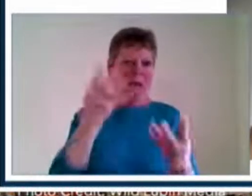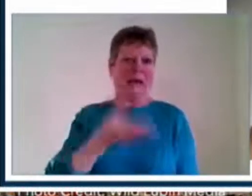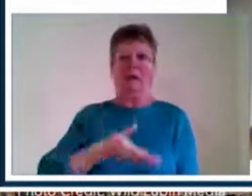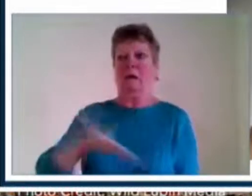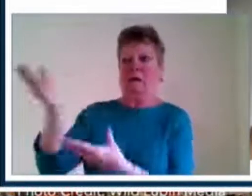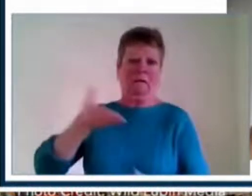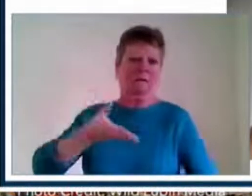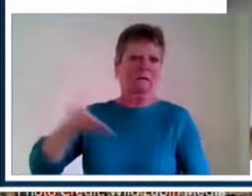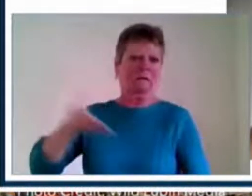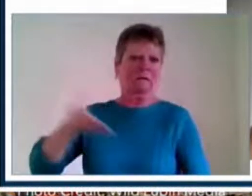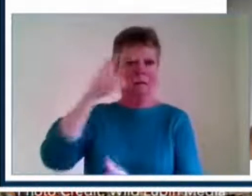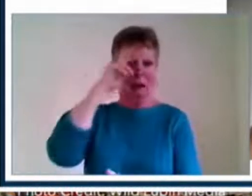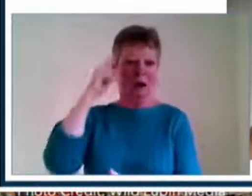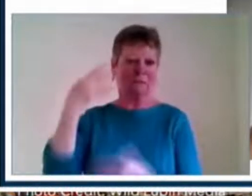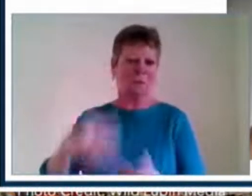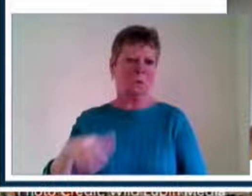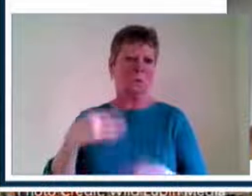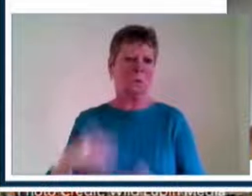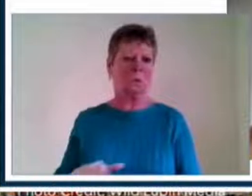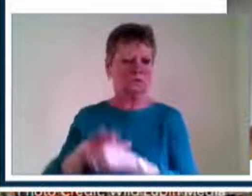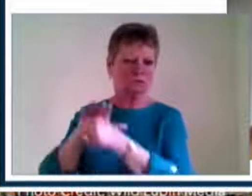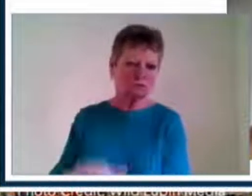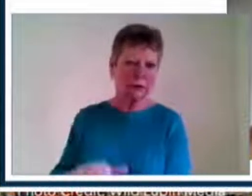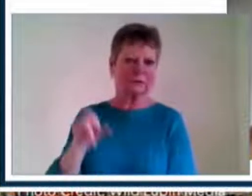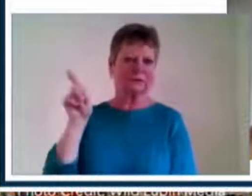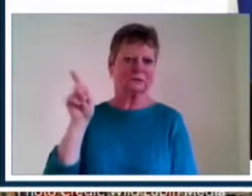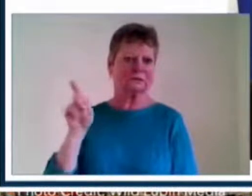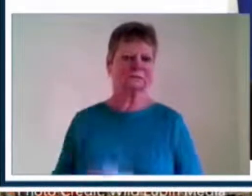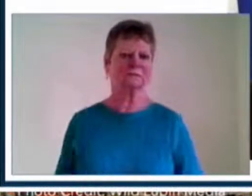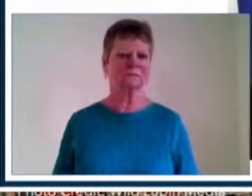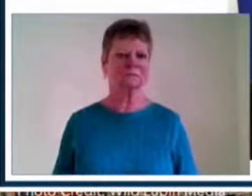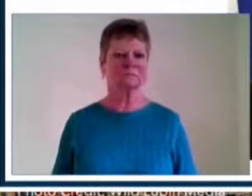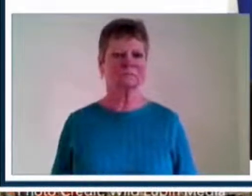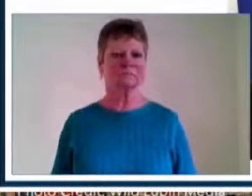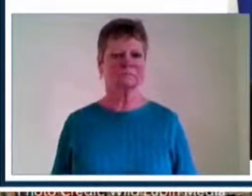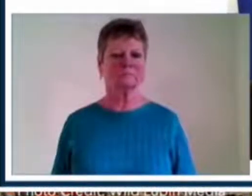system at this time. Do you have a follow-up, Jean?